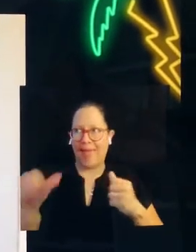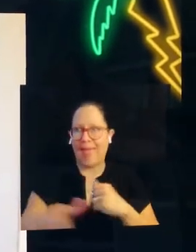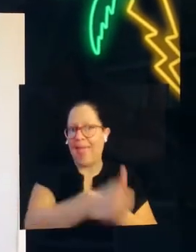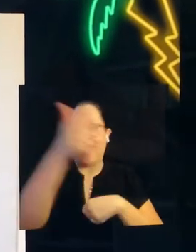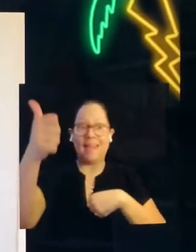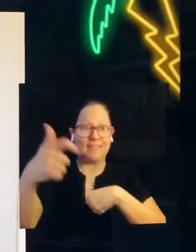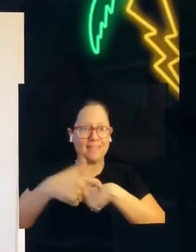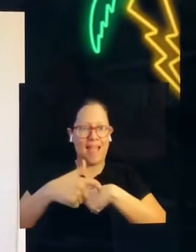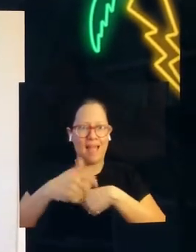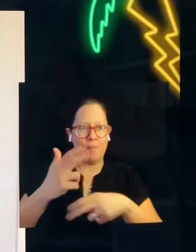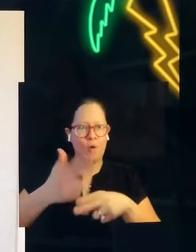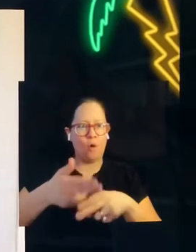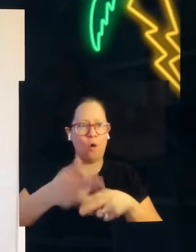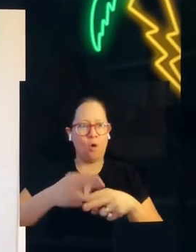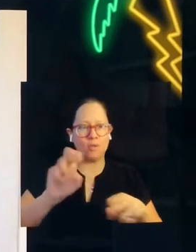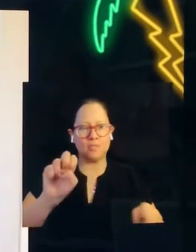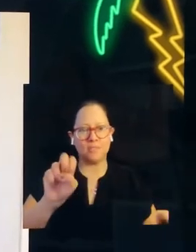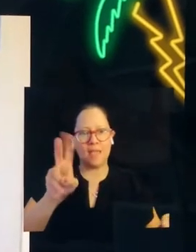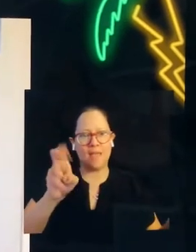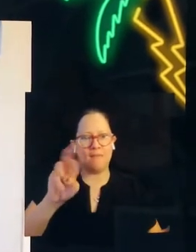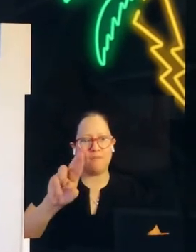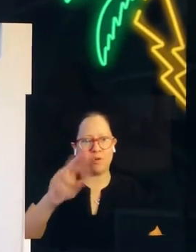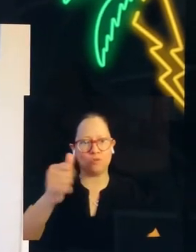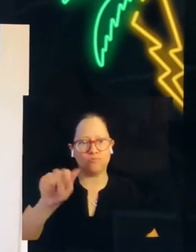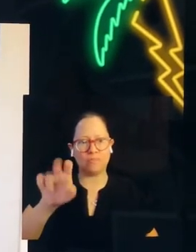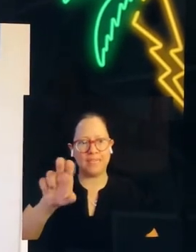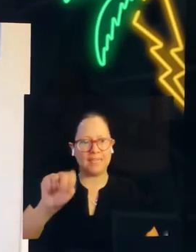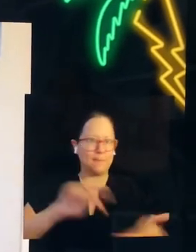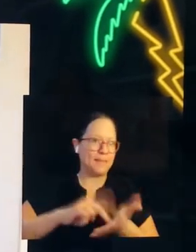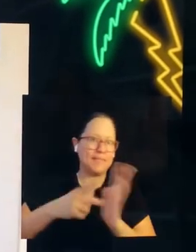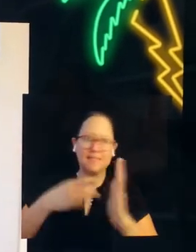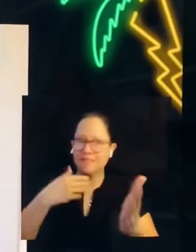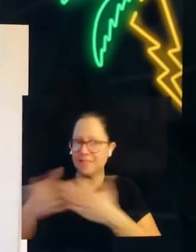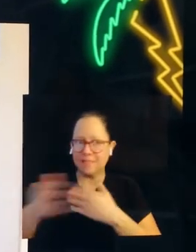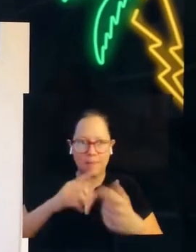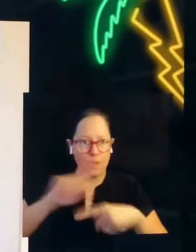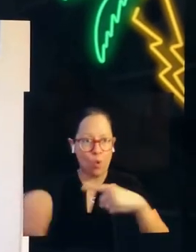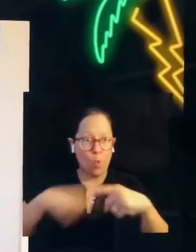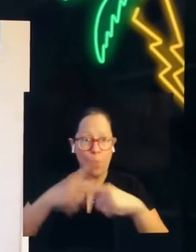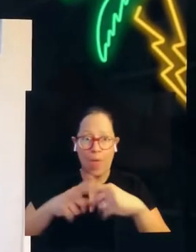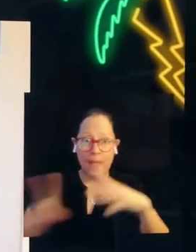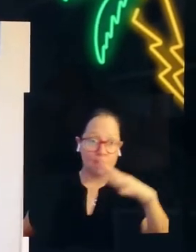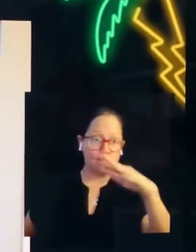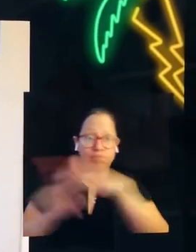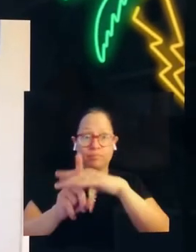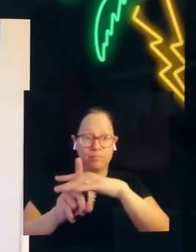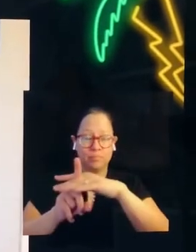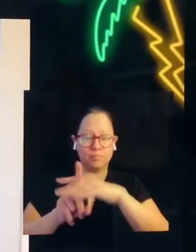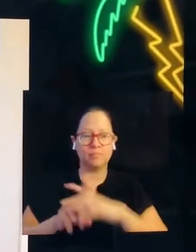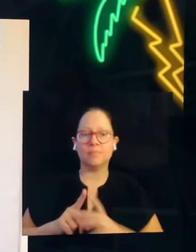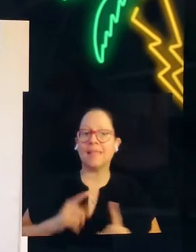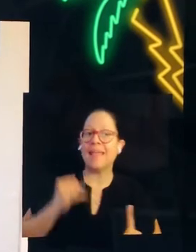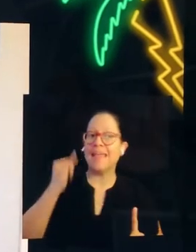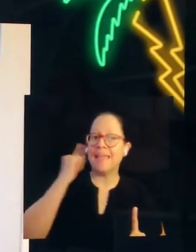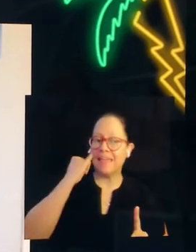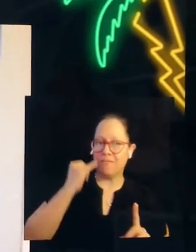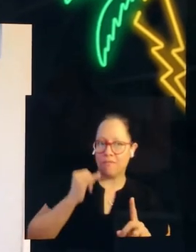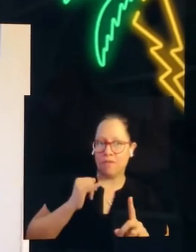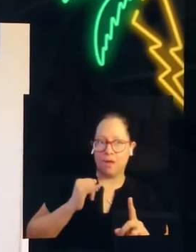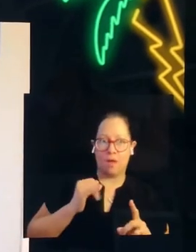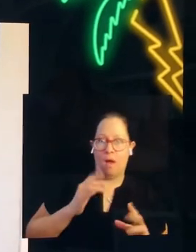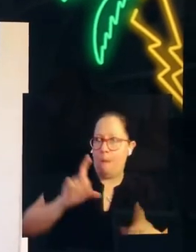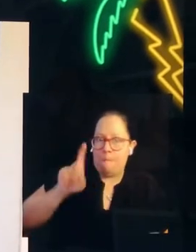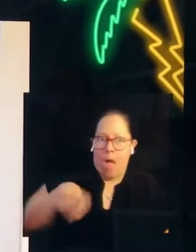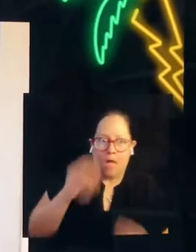yes, 24/7. You can reach out to them with something breaking news. Reach out to them 24/7. Yes. Everybody's on their email